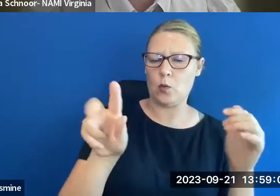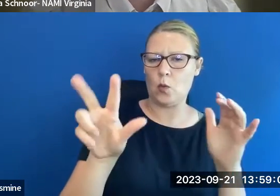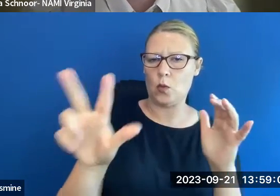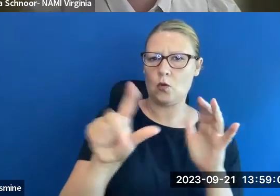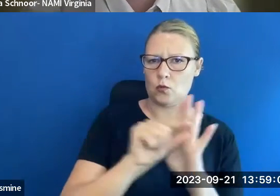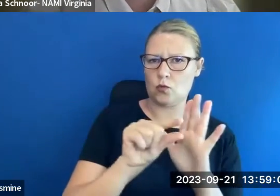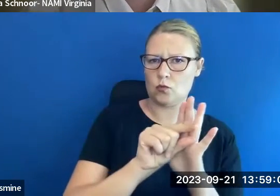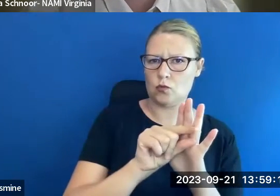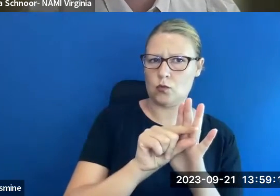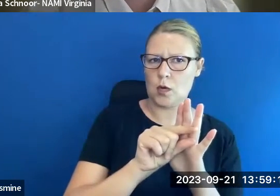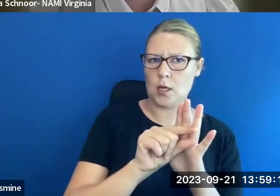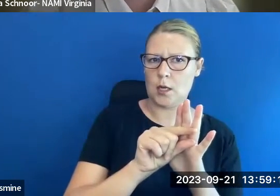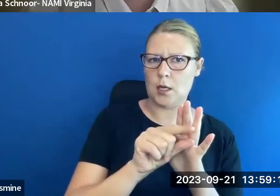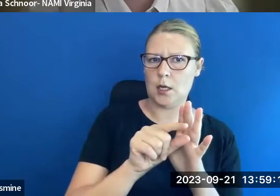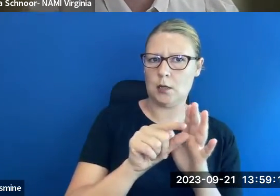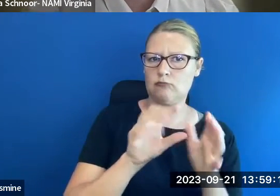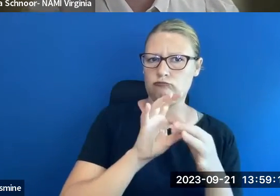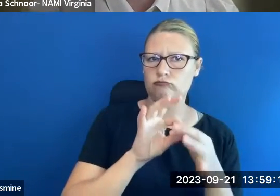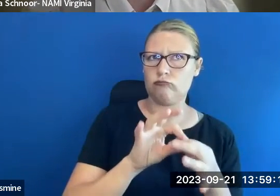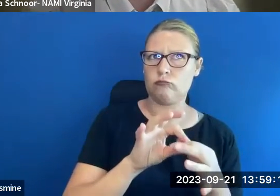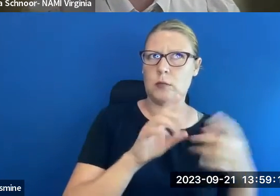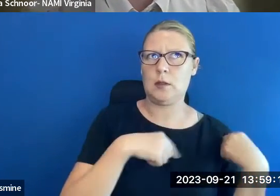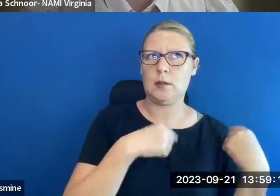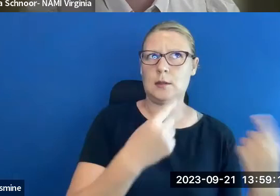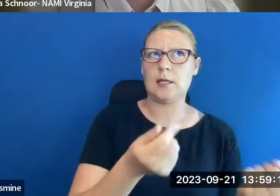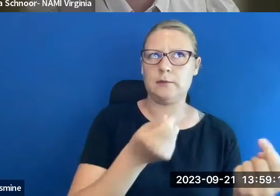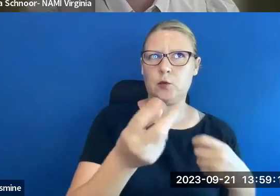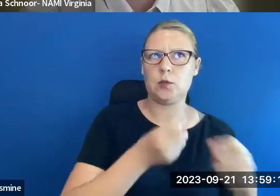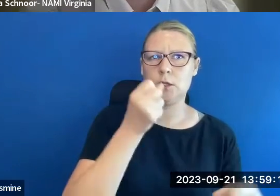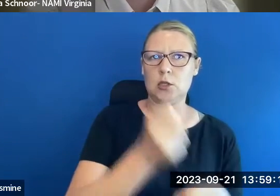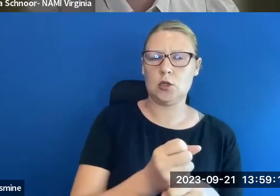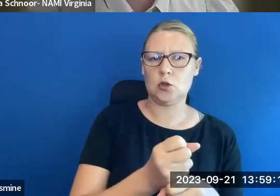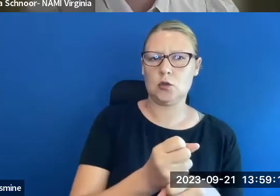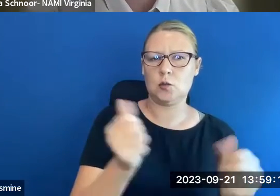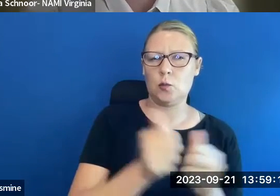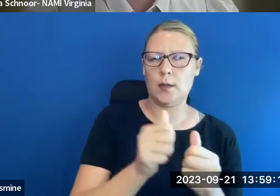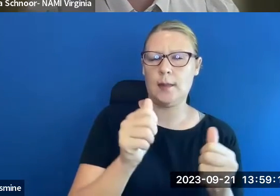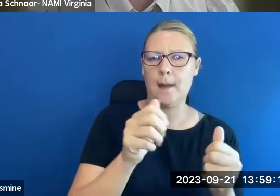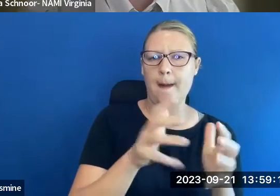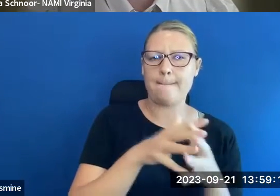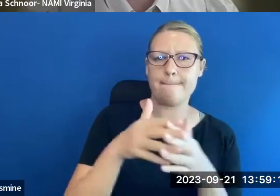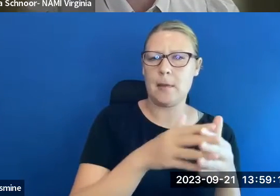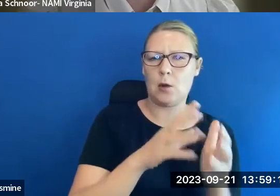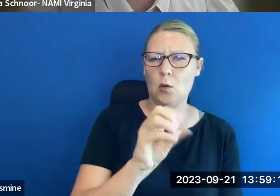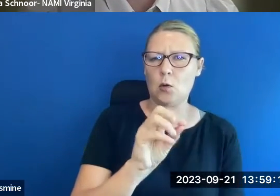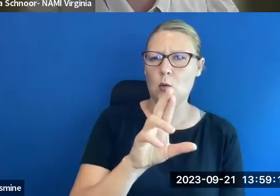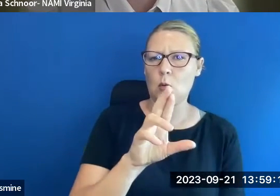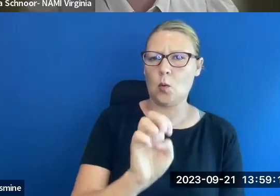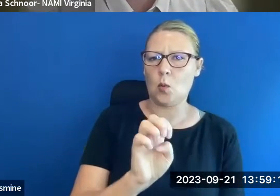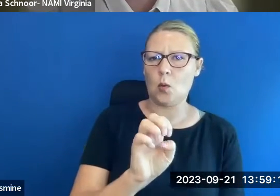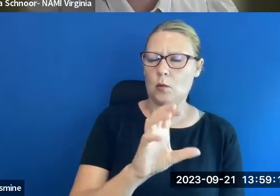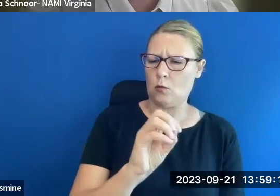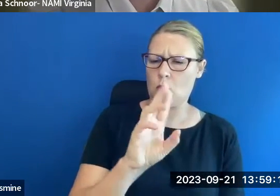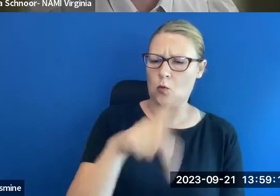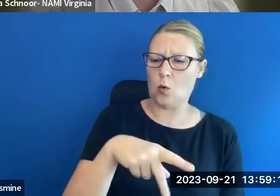was within the last few years. And it was very interesting to see how these students